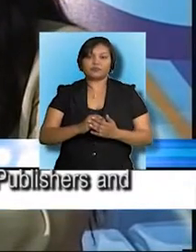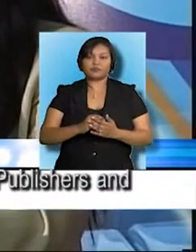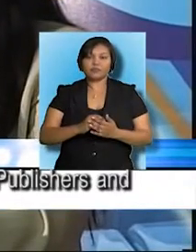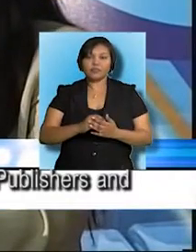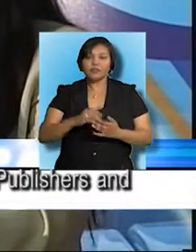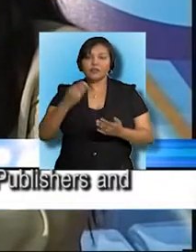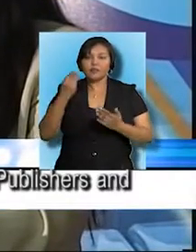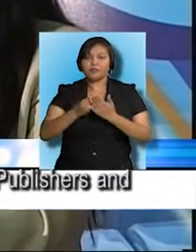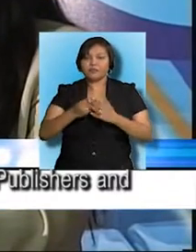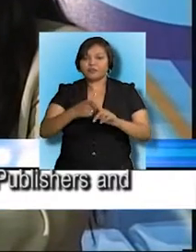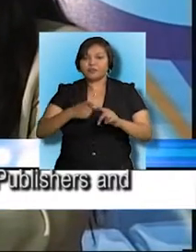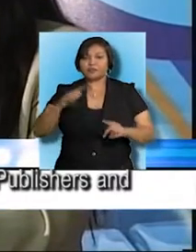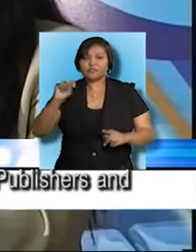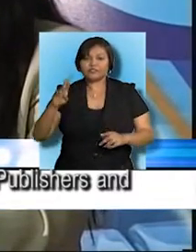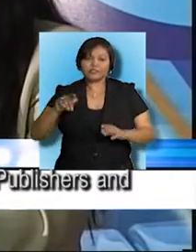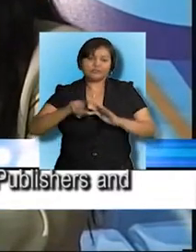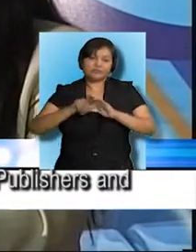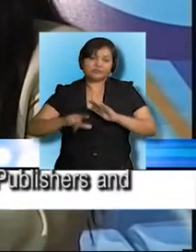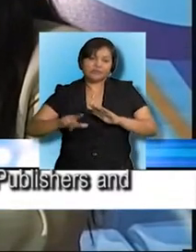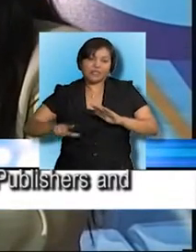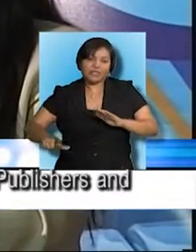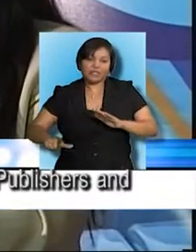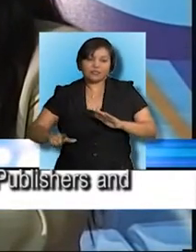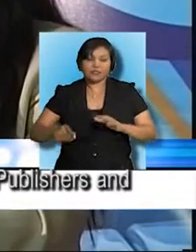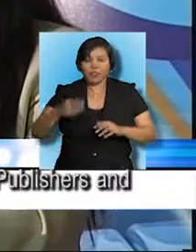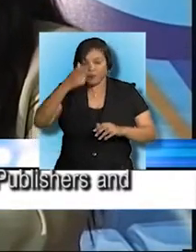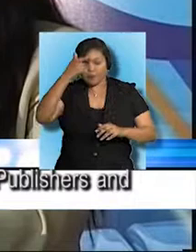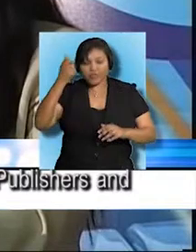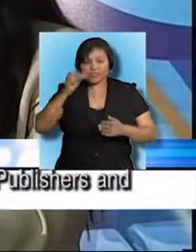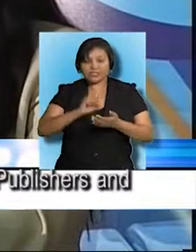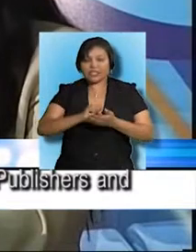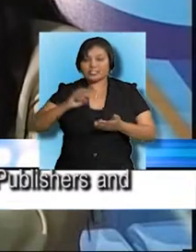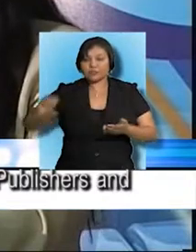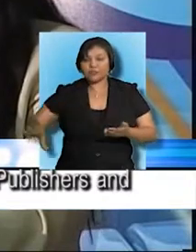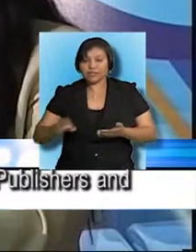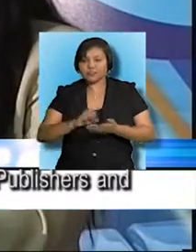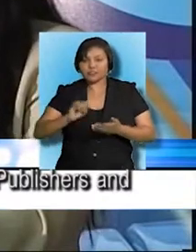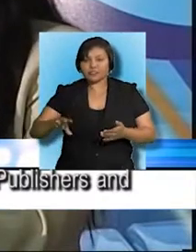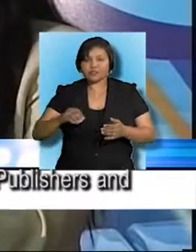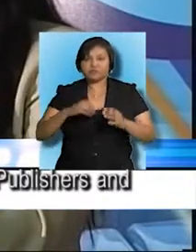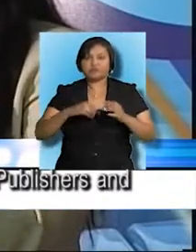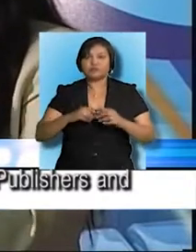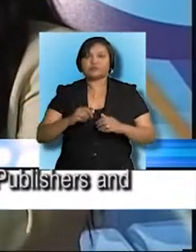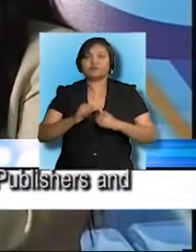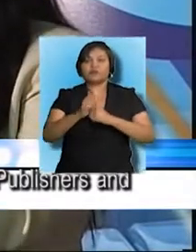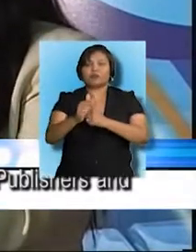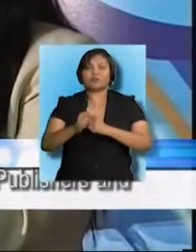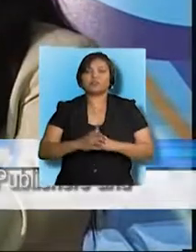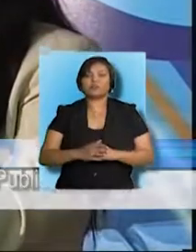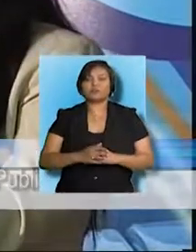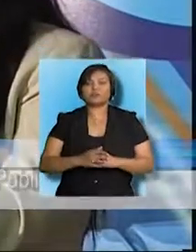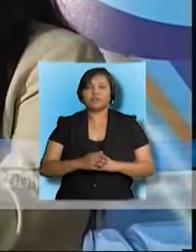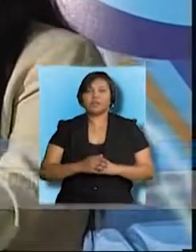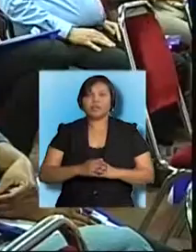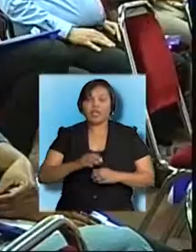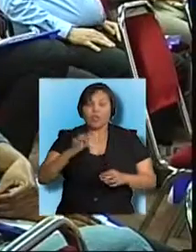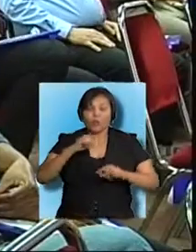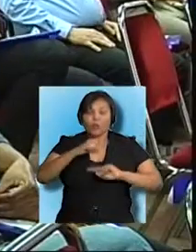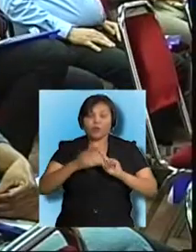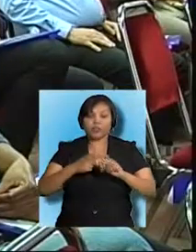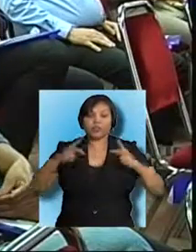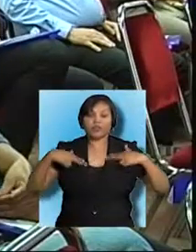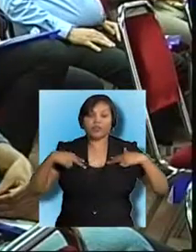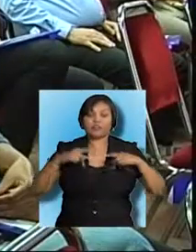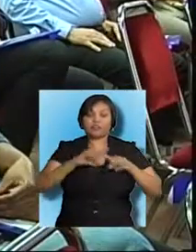because of escalating expenses, it means that TV is running at a near loss. Cross-ownership allows subsidization of TV